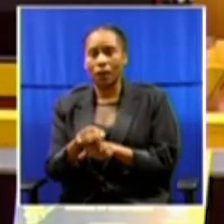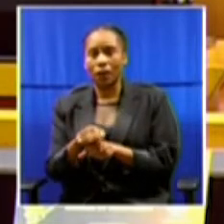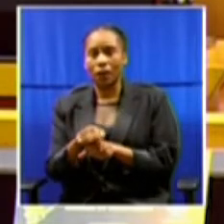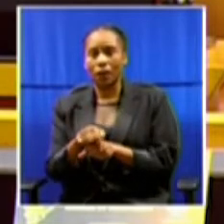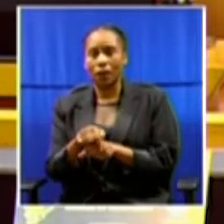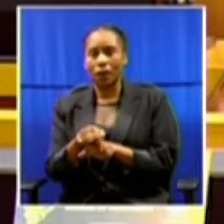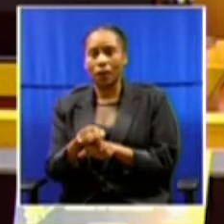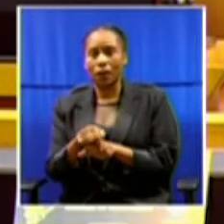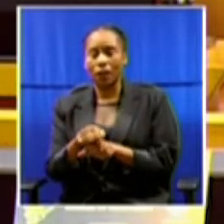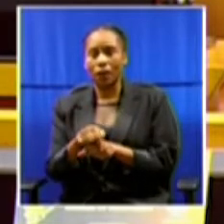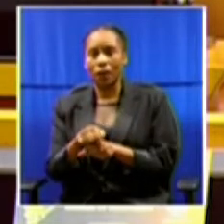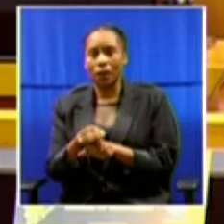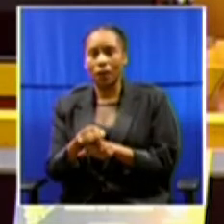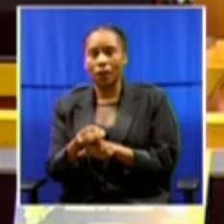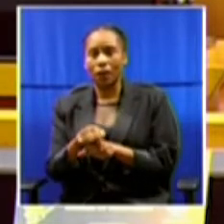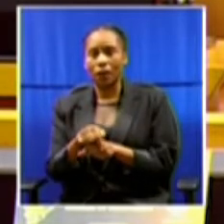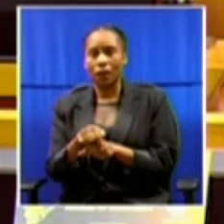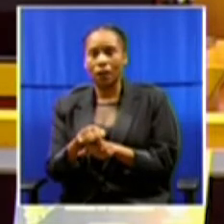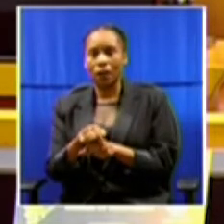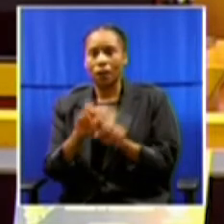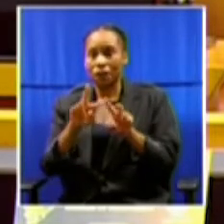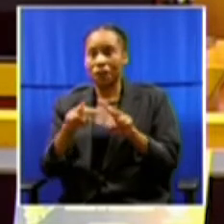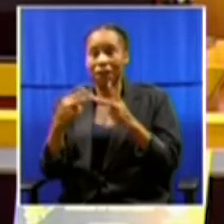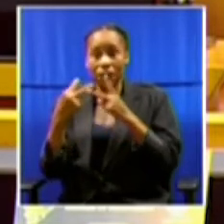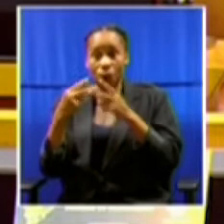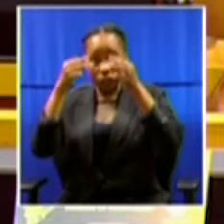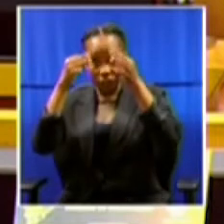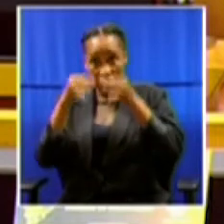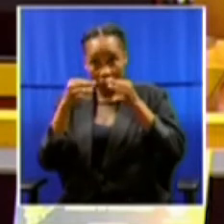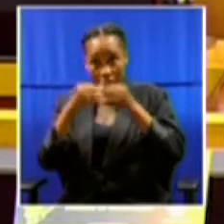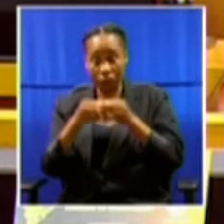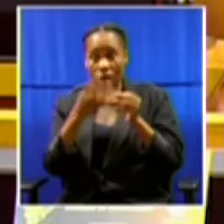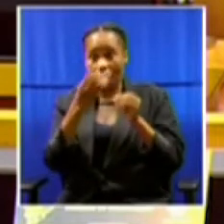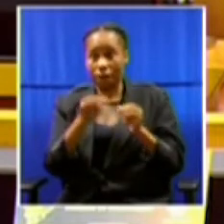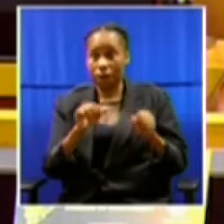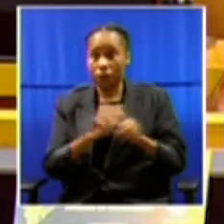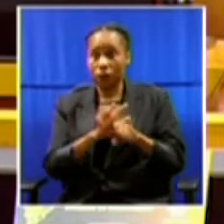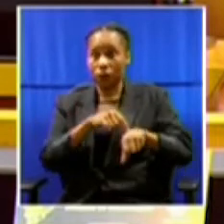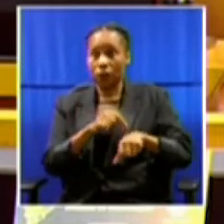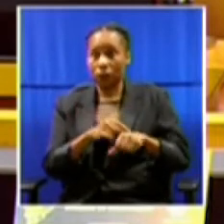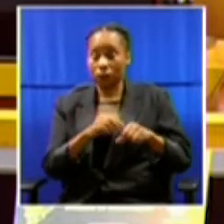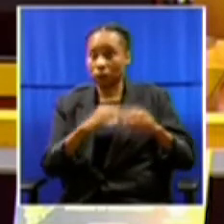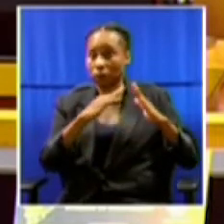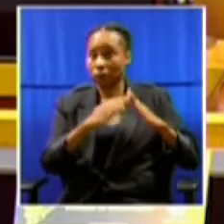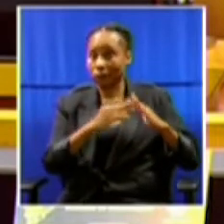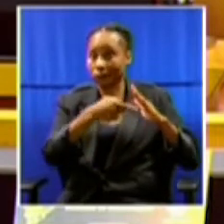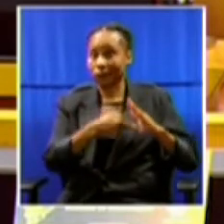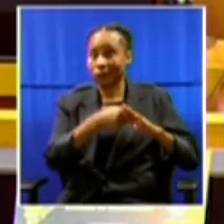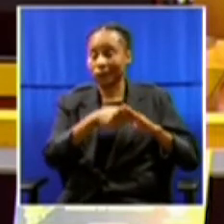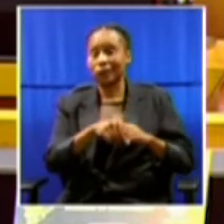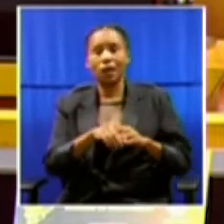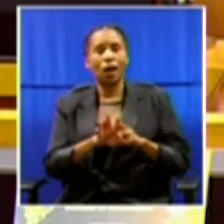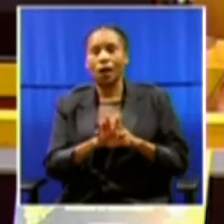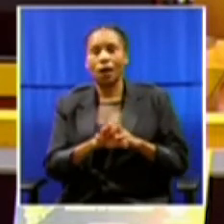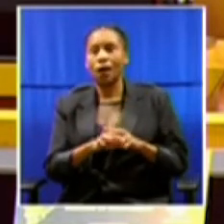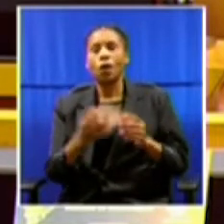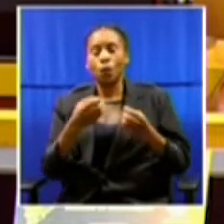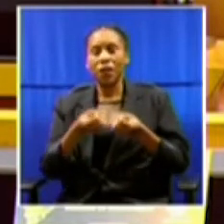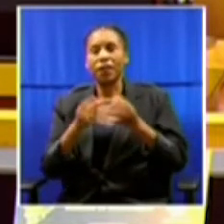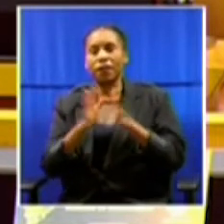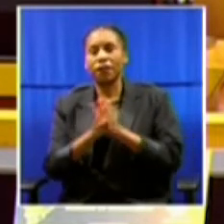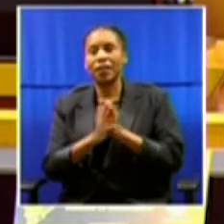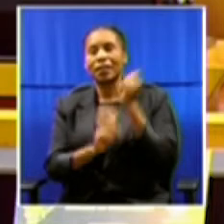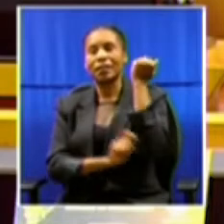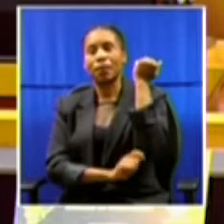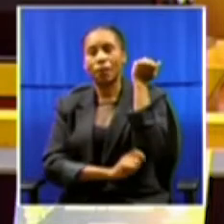actually propel a review of the decision to host. As we are speaking, we are actually providing a temporary infrastructure